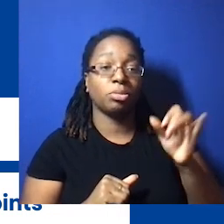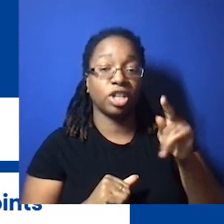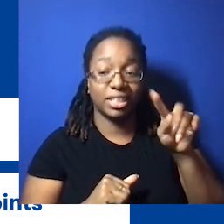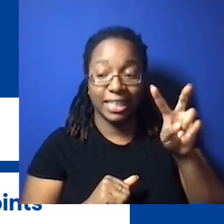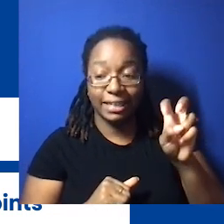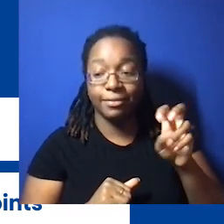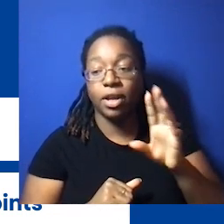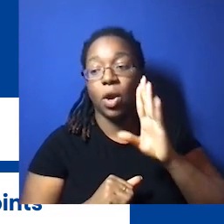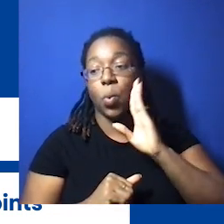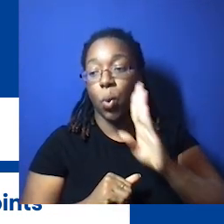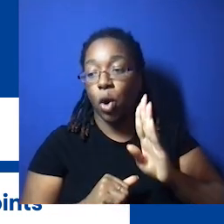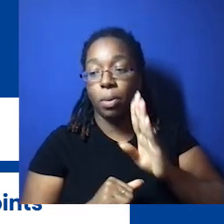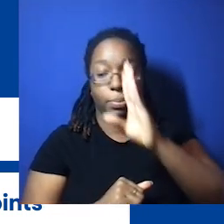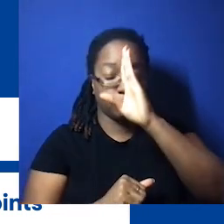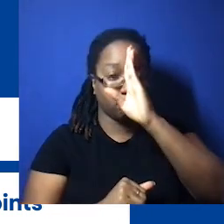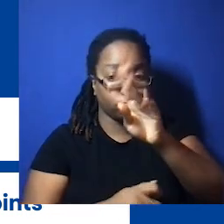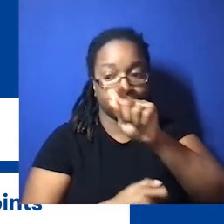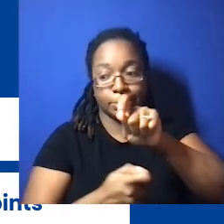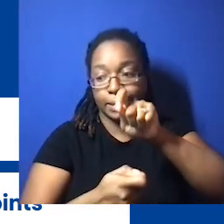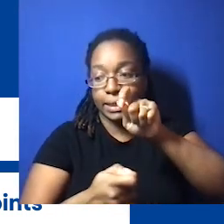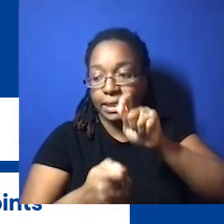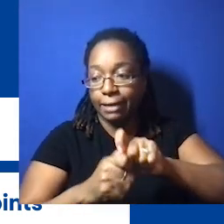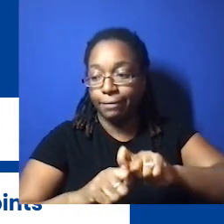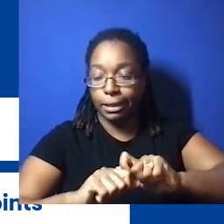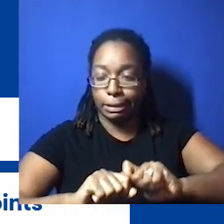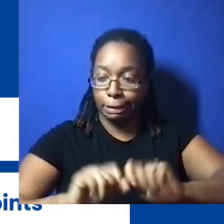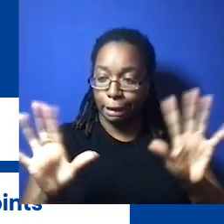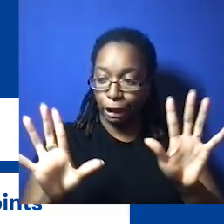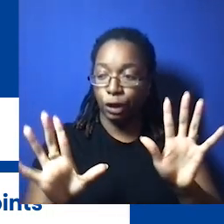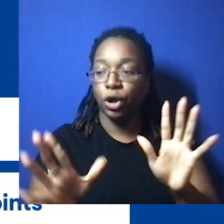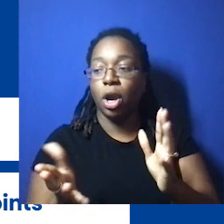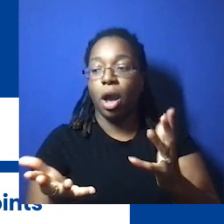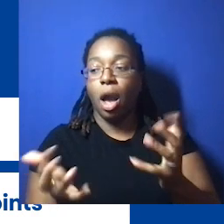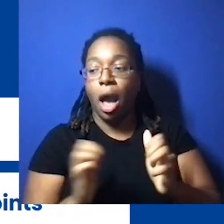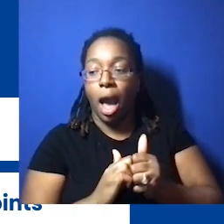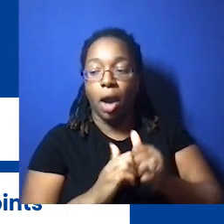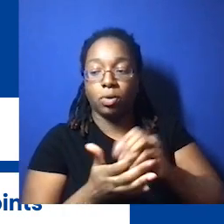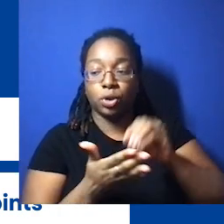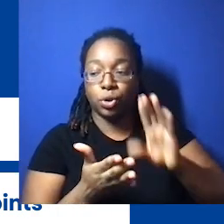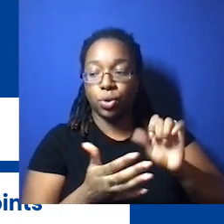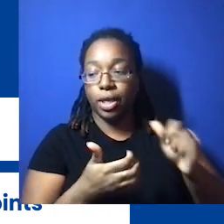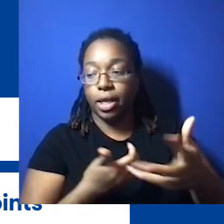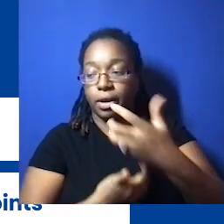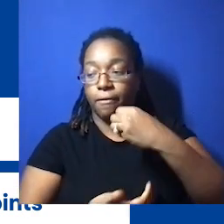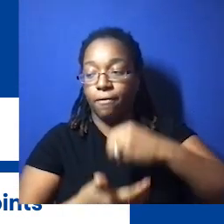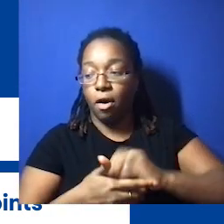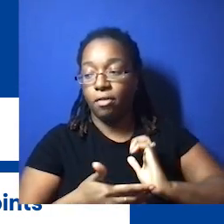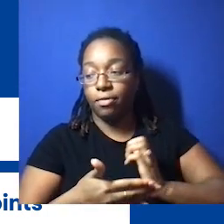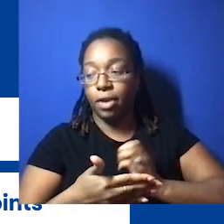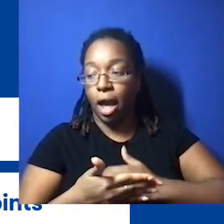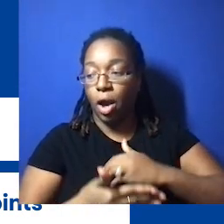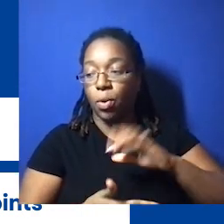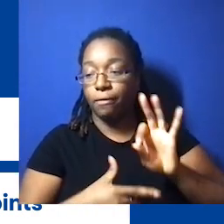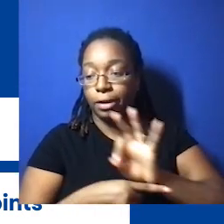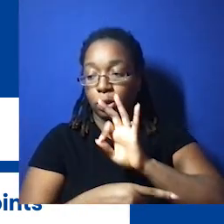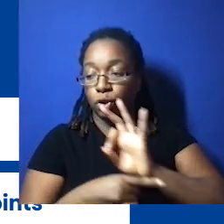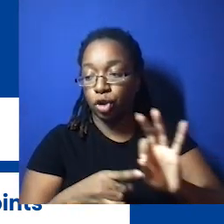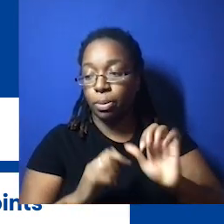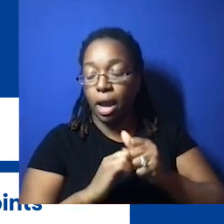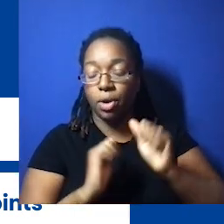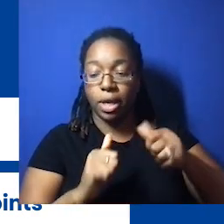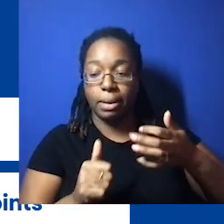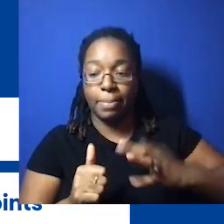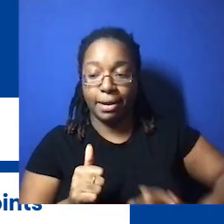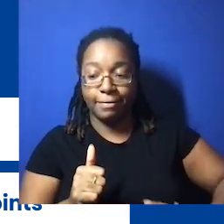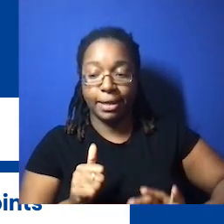and concise while discussing what the student should bring to and gain from the Knauss Fellowship. We're looking that you clearly articulate